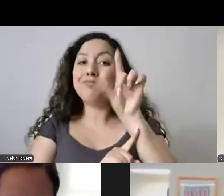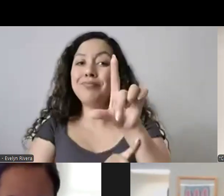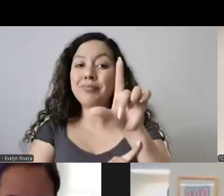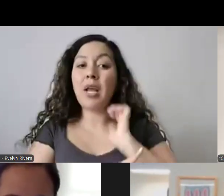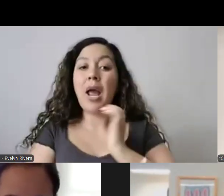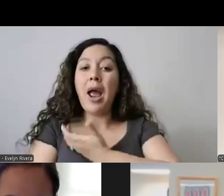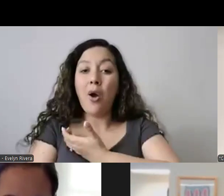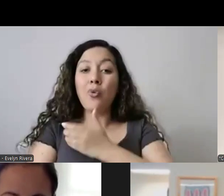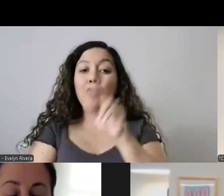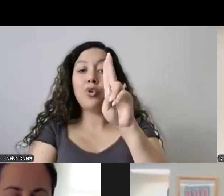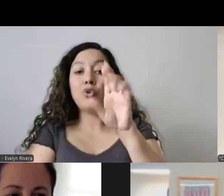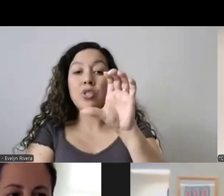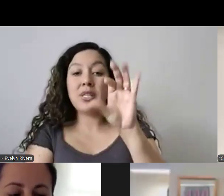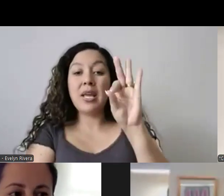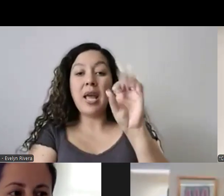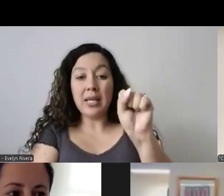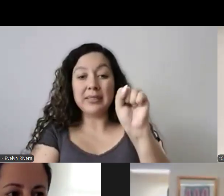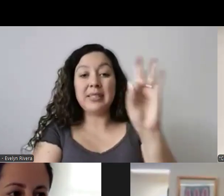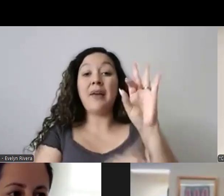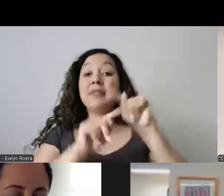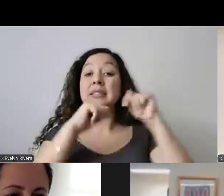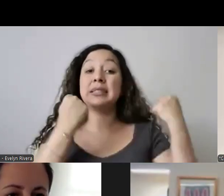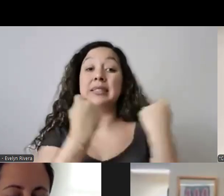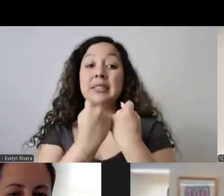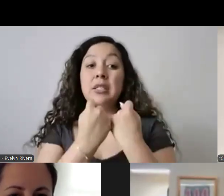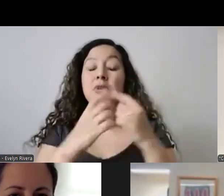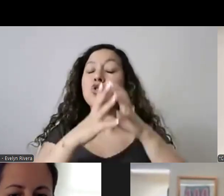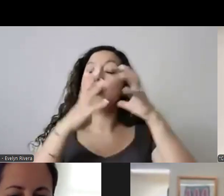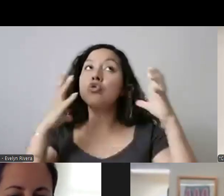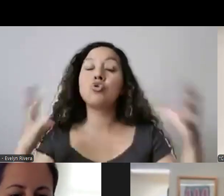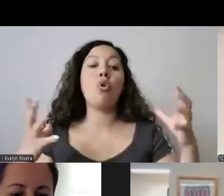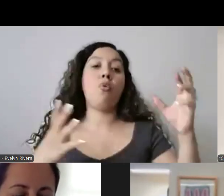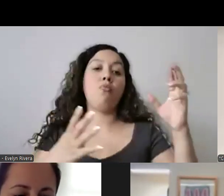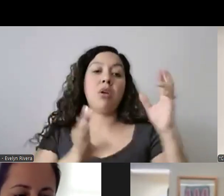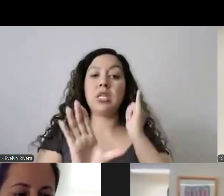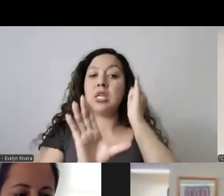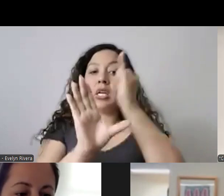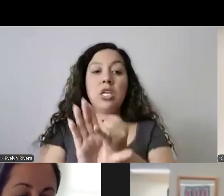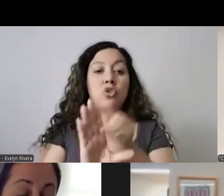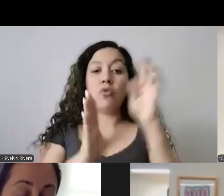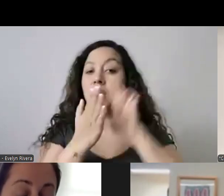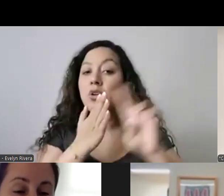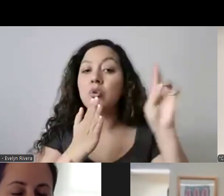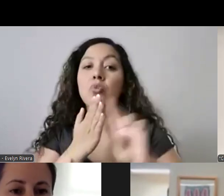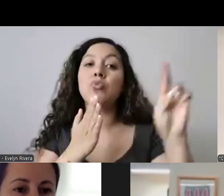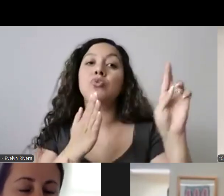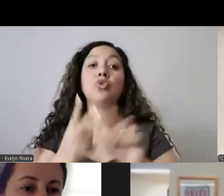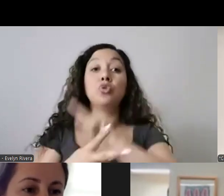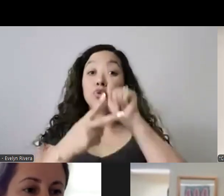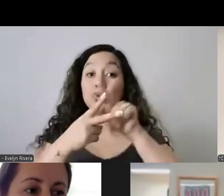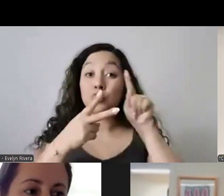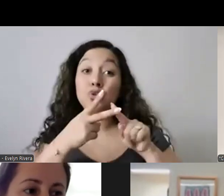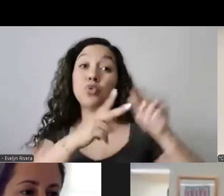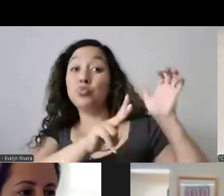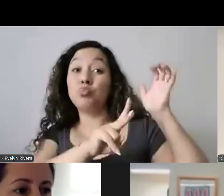team has actually done a fair amount of research on interventions, and the two that I can highlight here, which I think are also relevant to